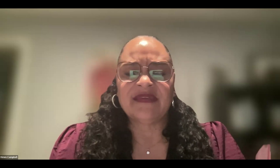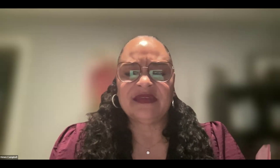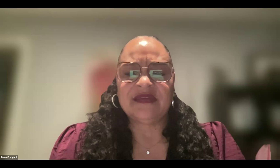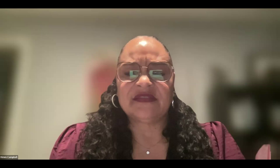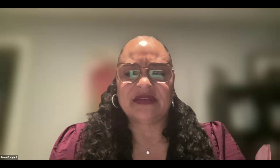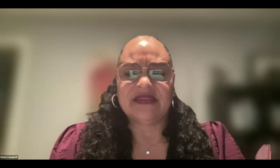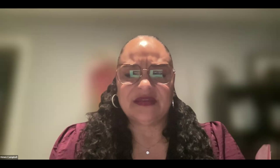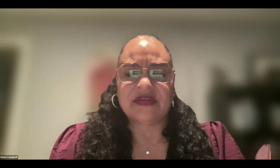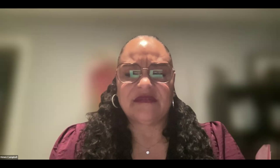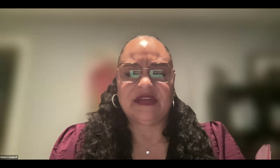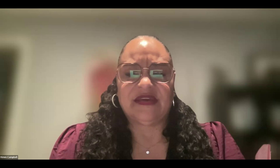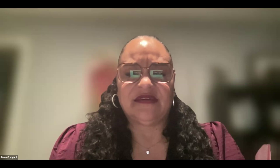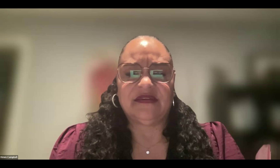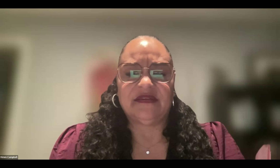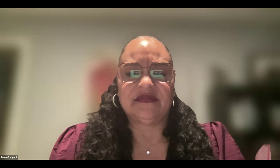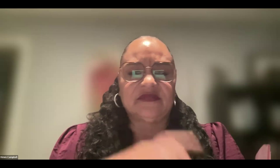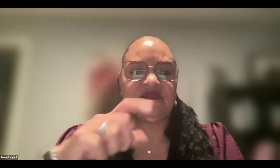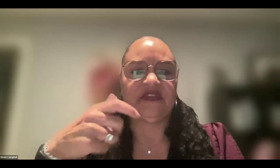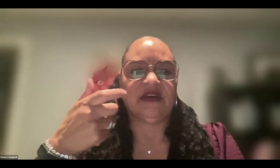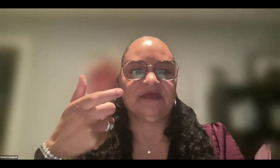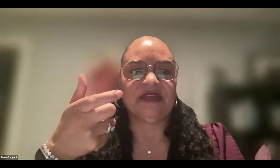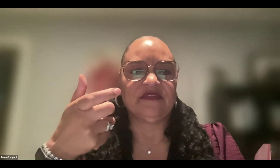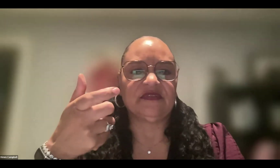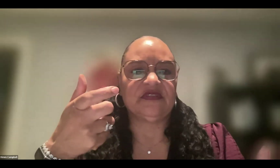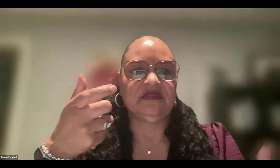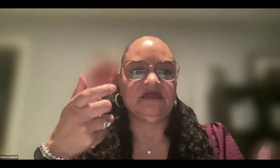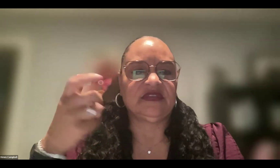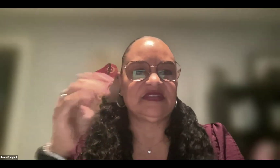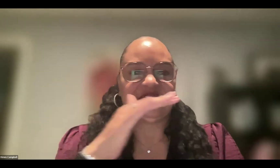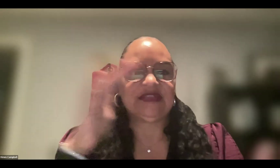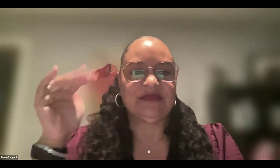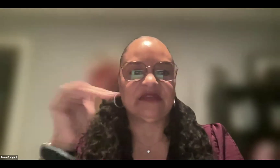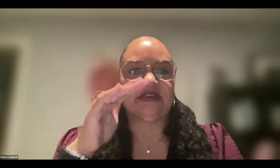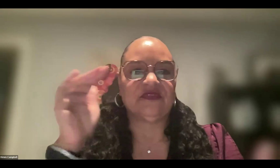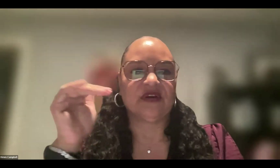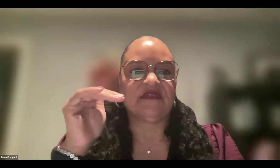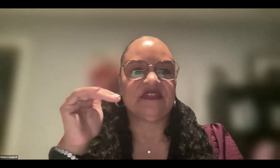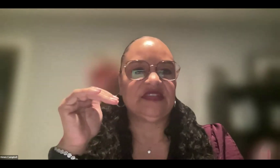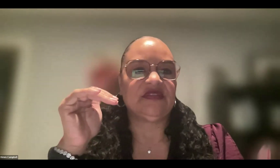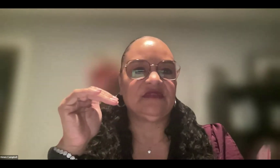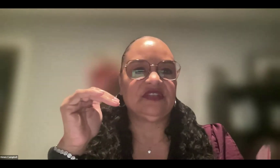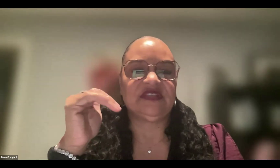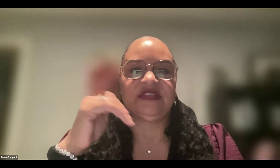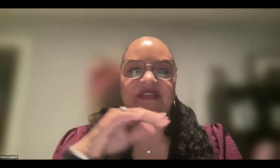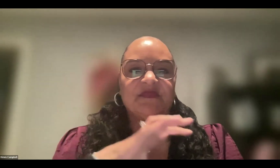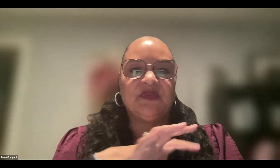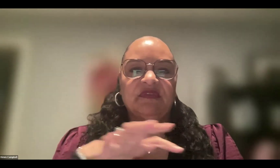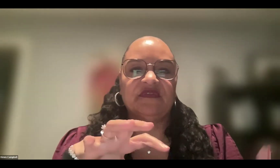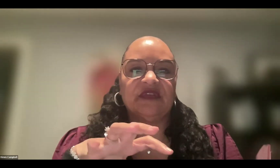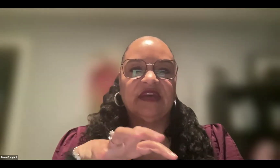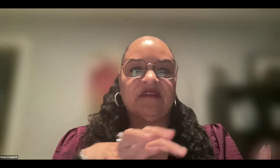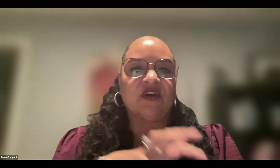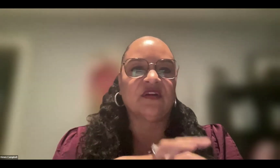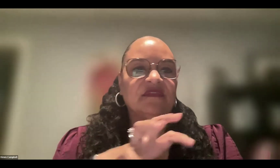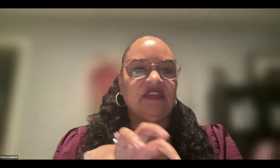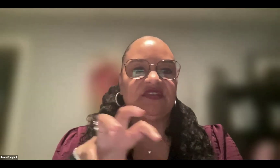But I think what I would add is sort of an up level to the systemic level conversation, which is that it's beautiful